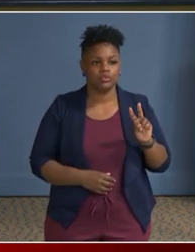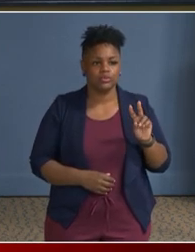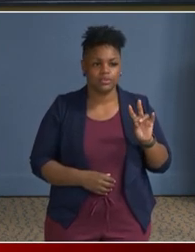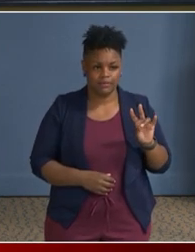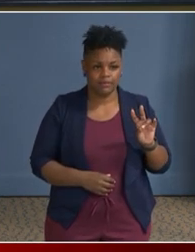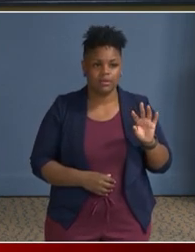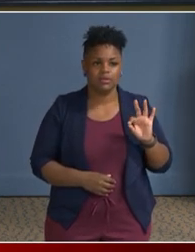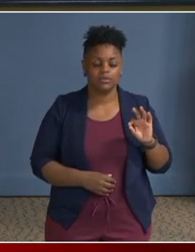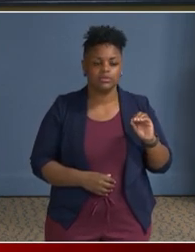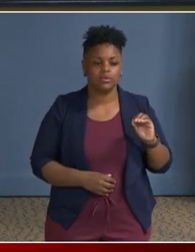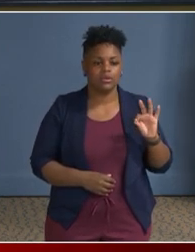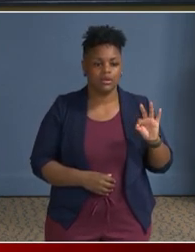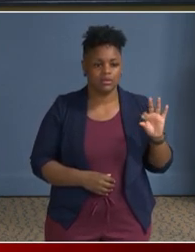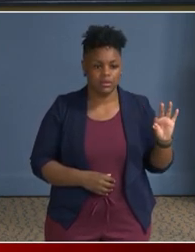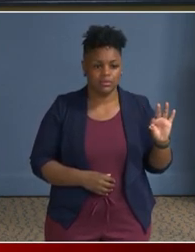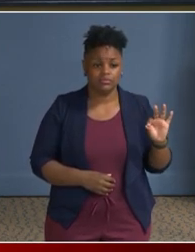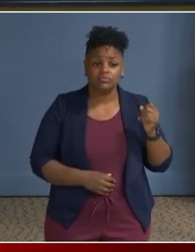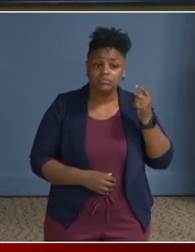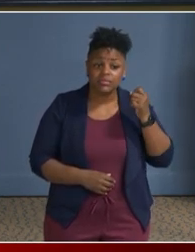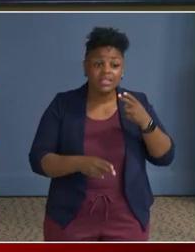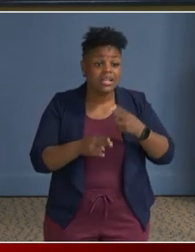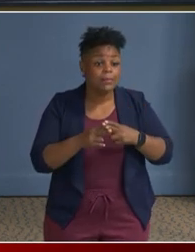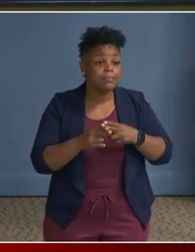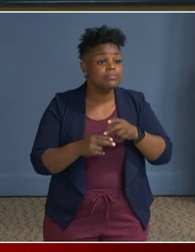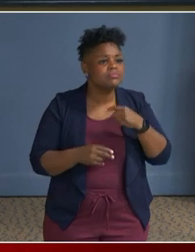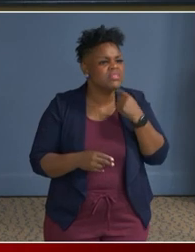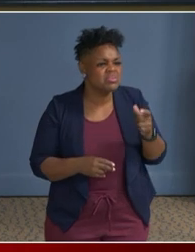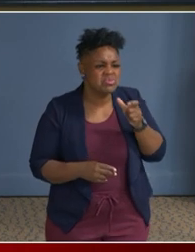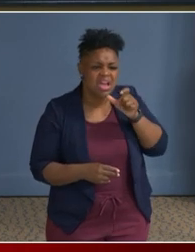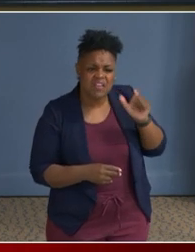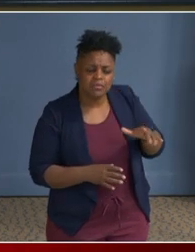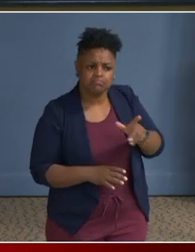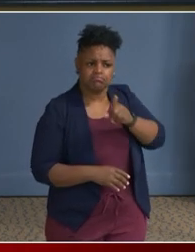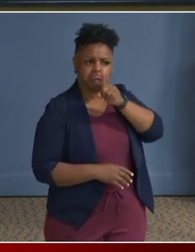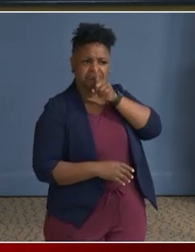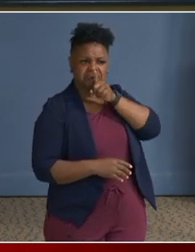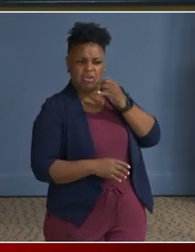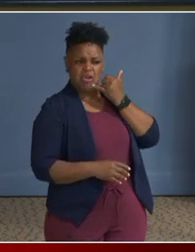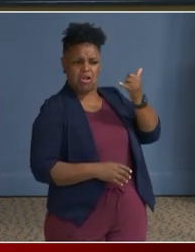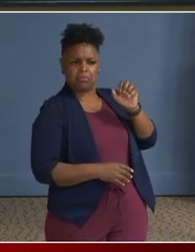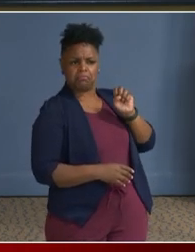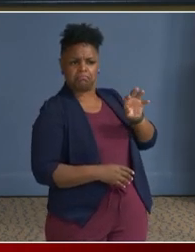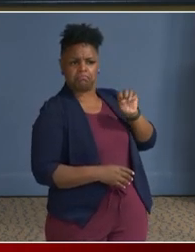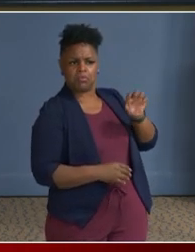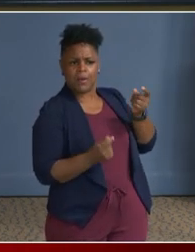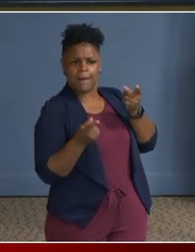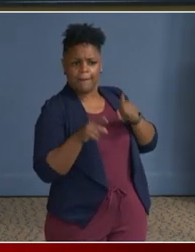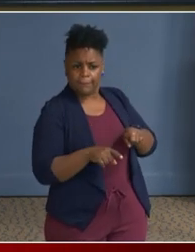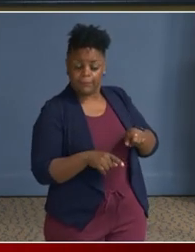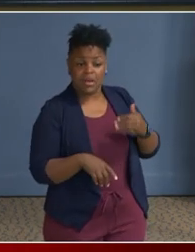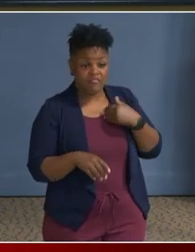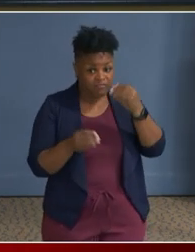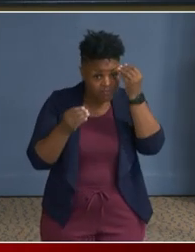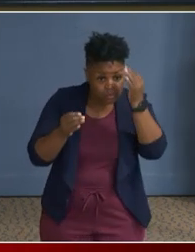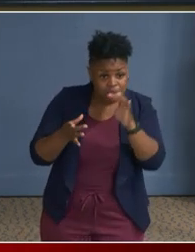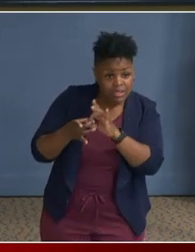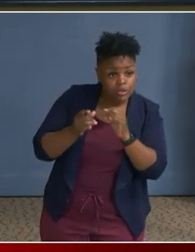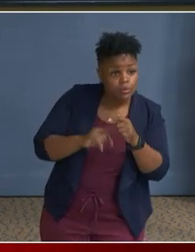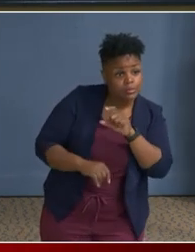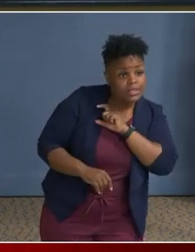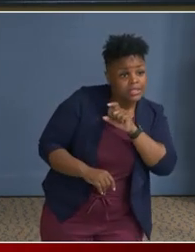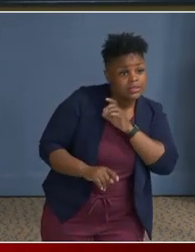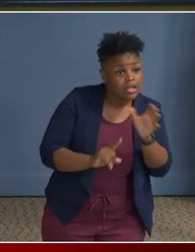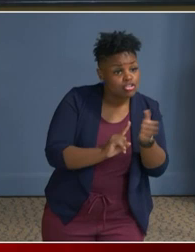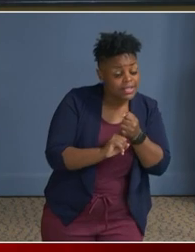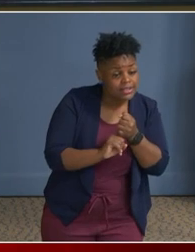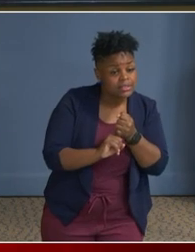202-727-9099. And there is a $25,000 reward for information that leads